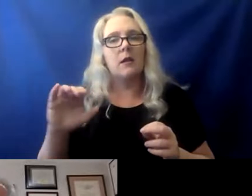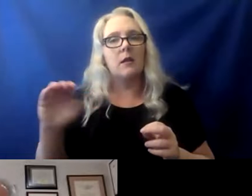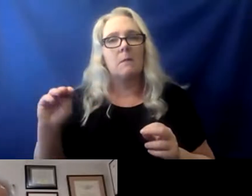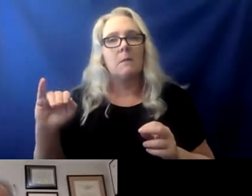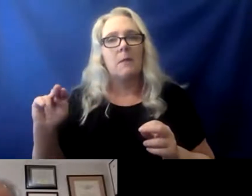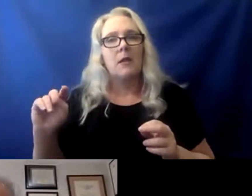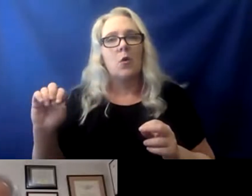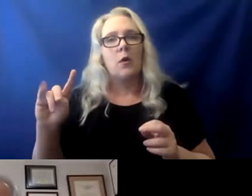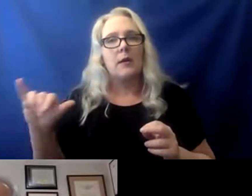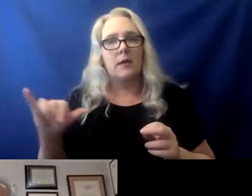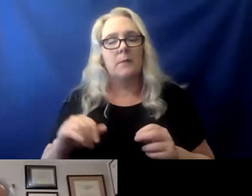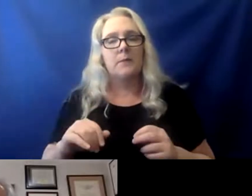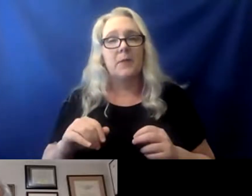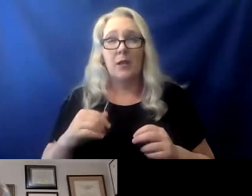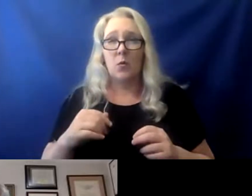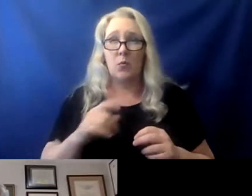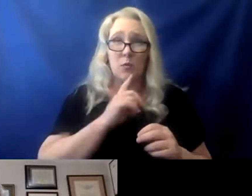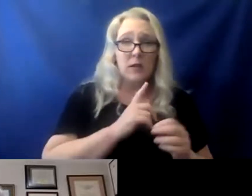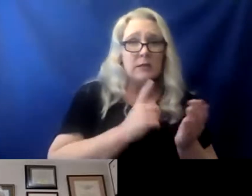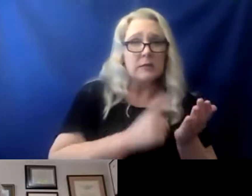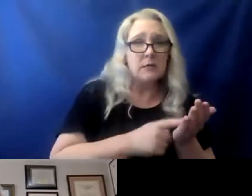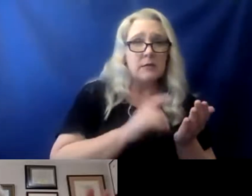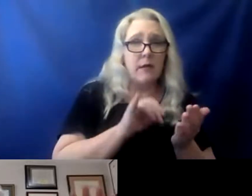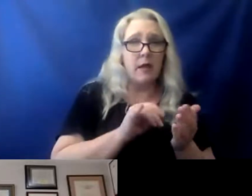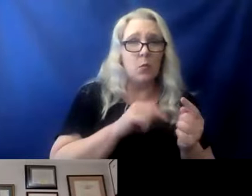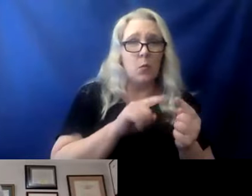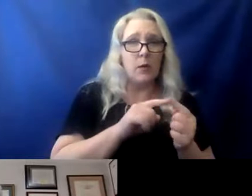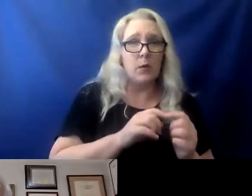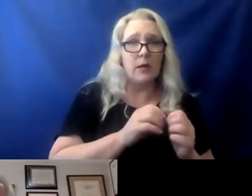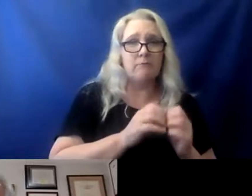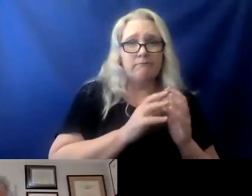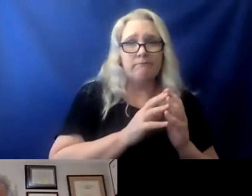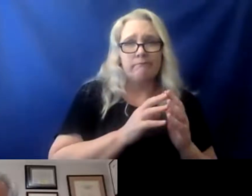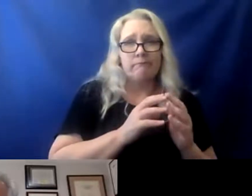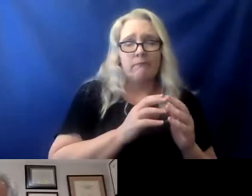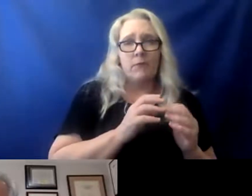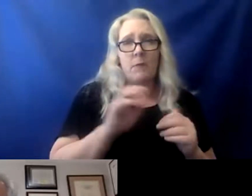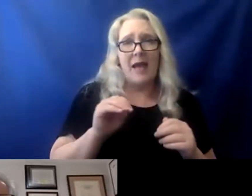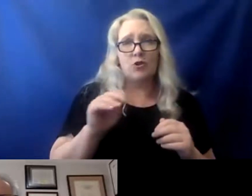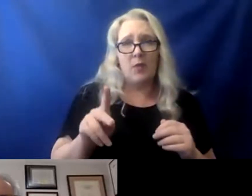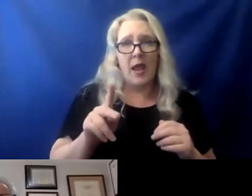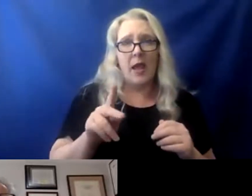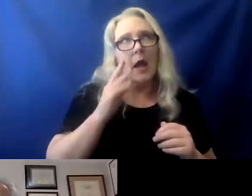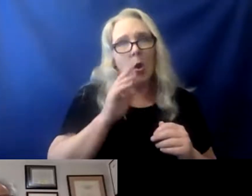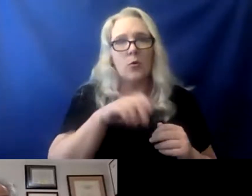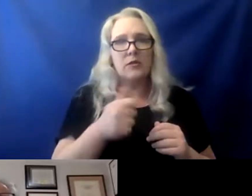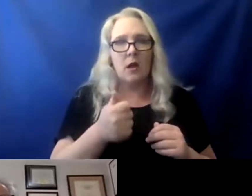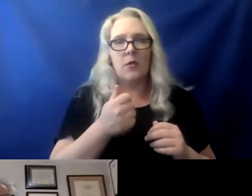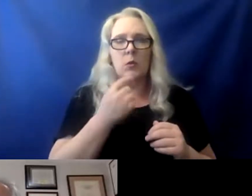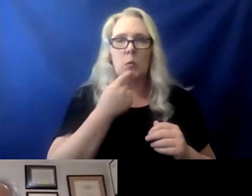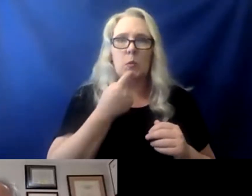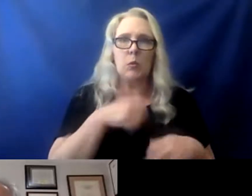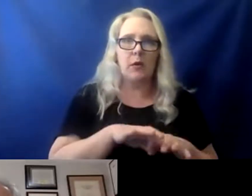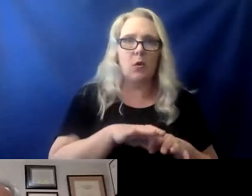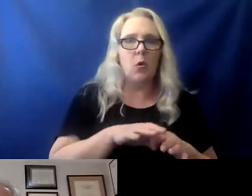into that during the master plan on aging process. We had other things that were really crucial and facing us, but I'd just like to throw